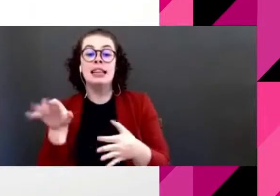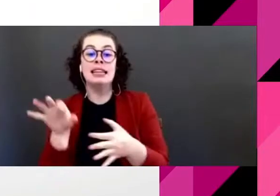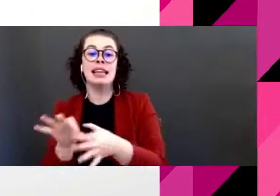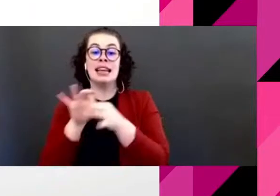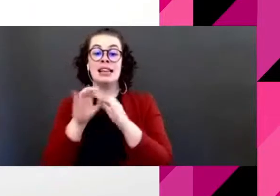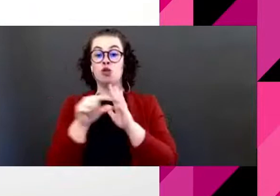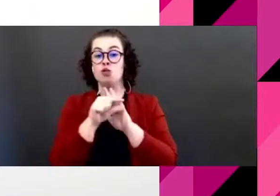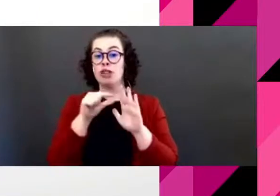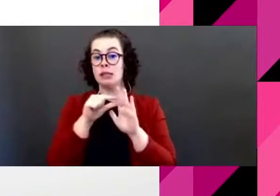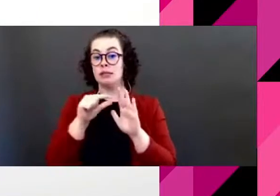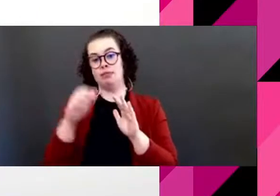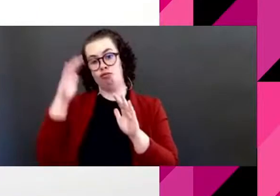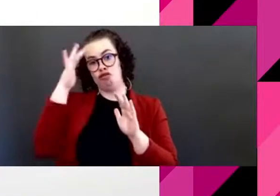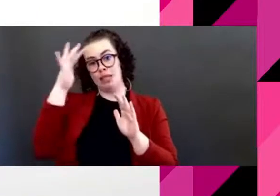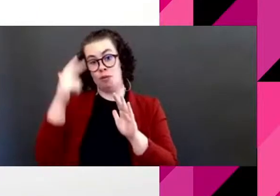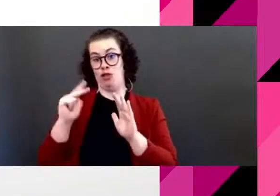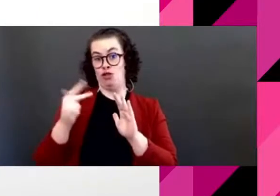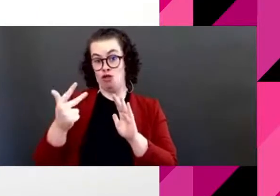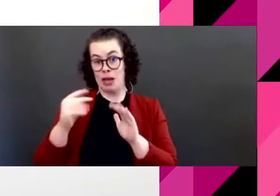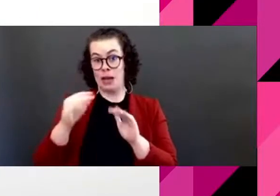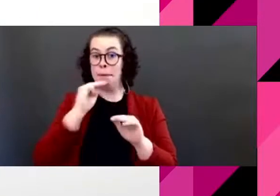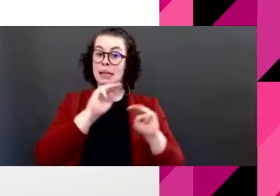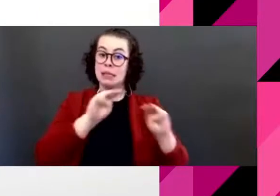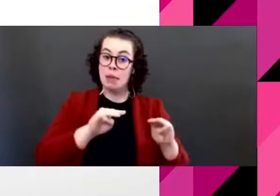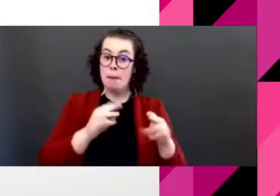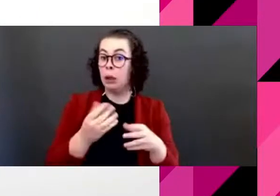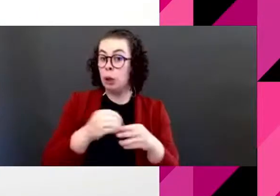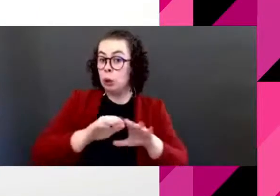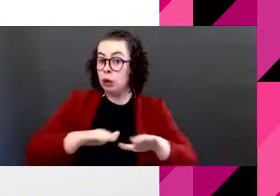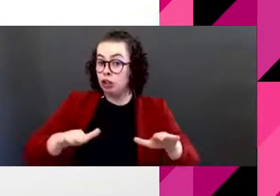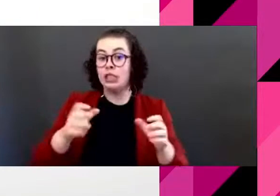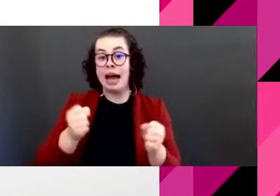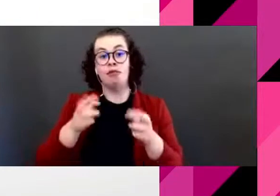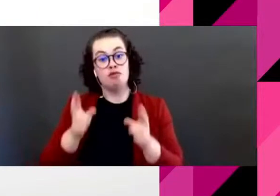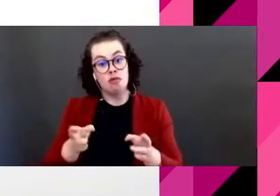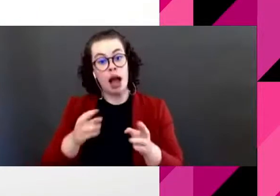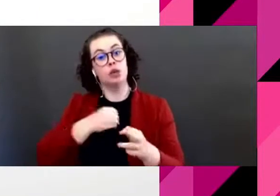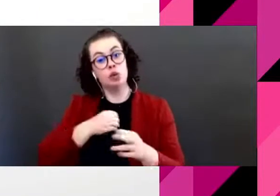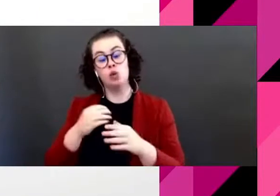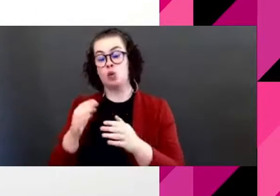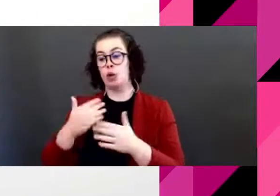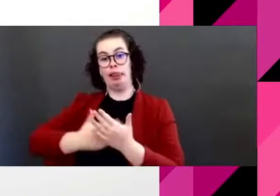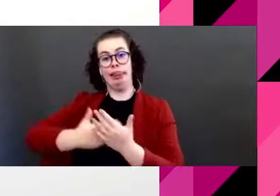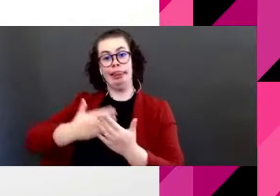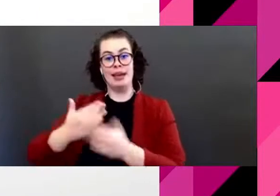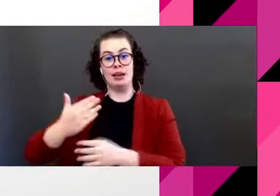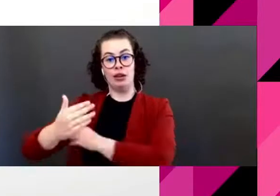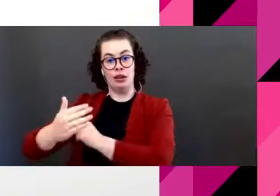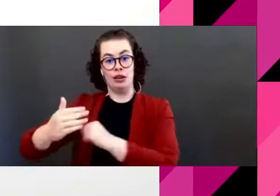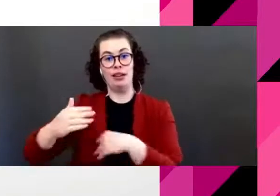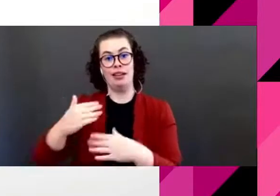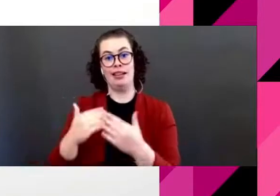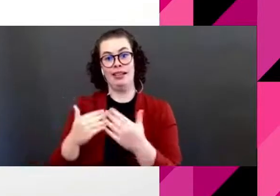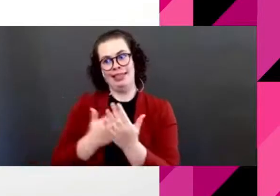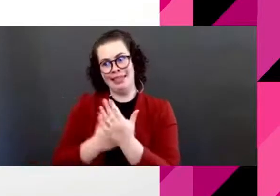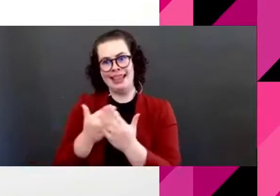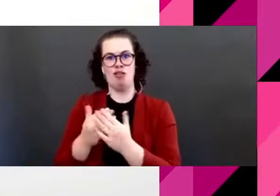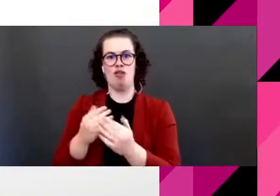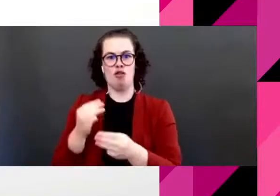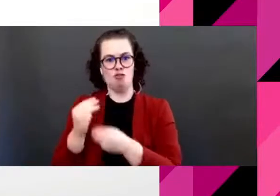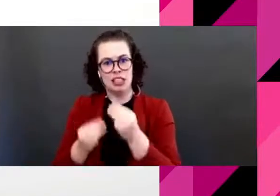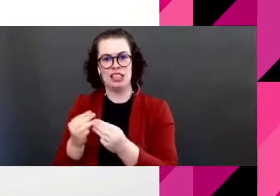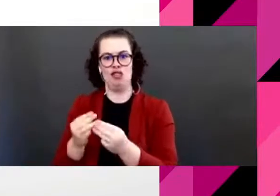disabilities, including children, have the rights to appropriate procedural accommodation, is to define what is a procedural accommodation and how